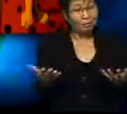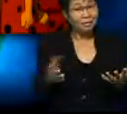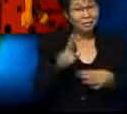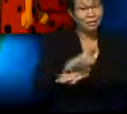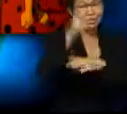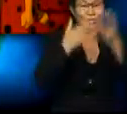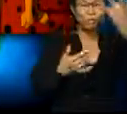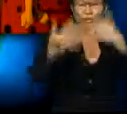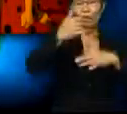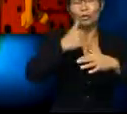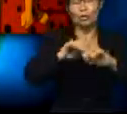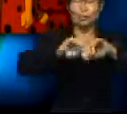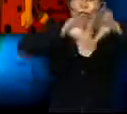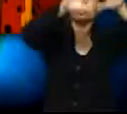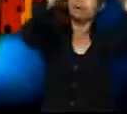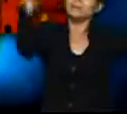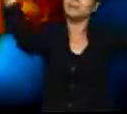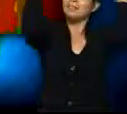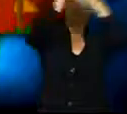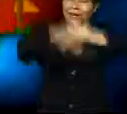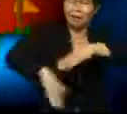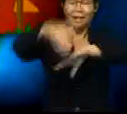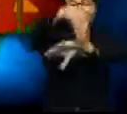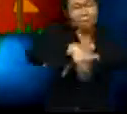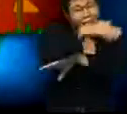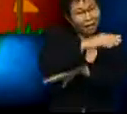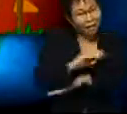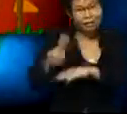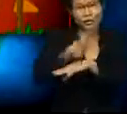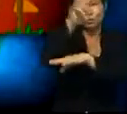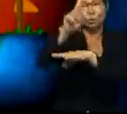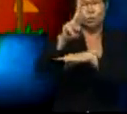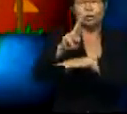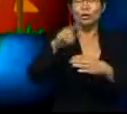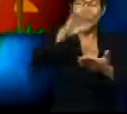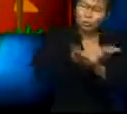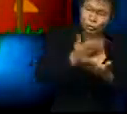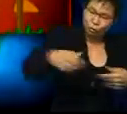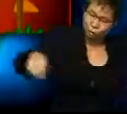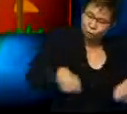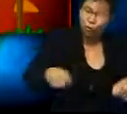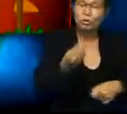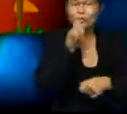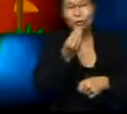used fire to brighten the darkness of the night, and they used it to cook their food.